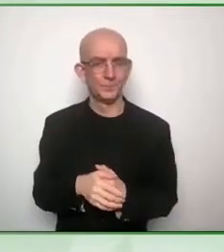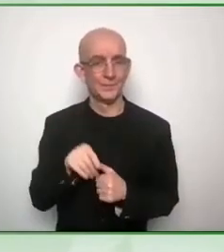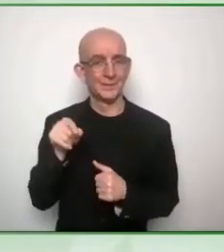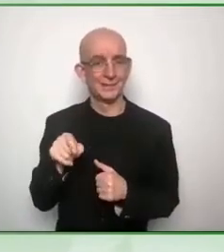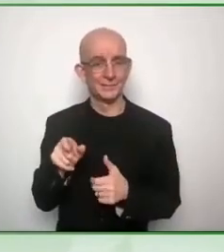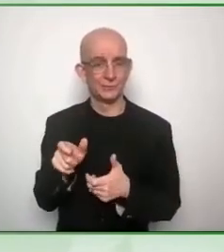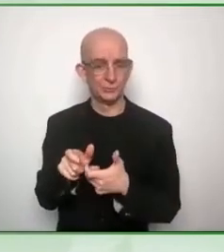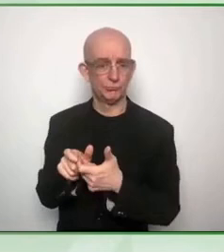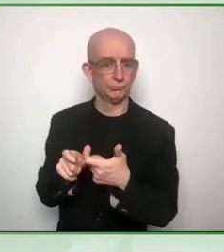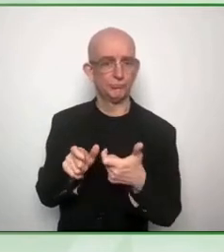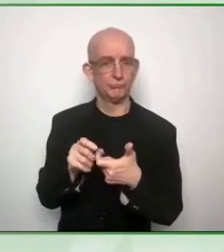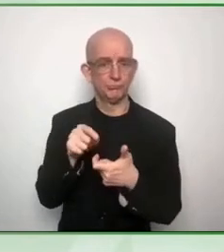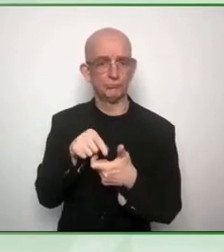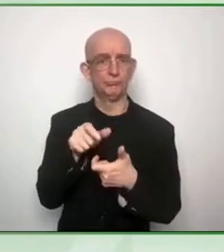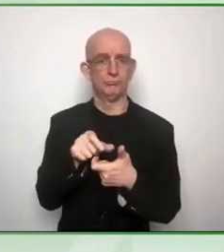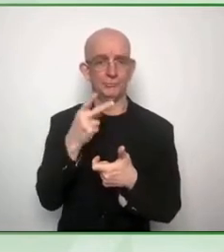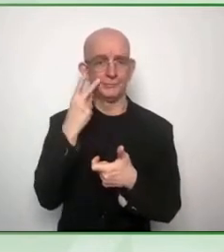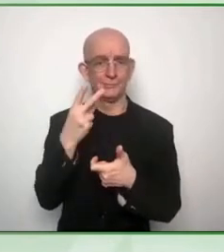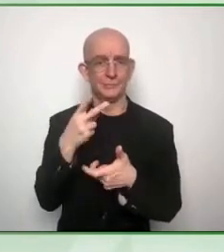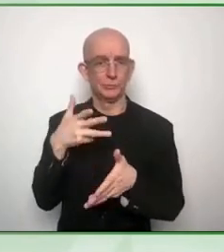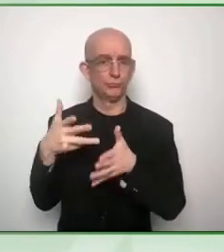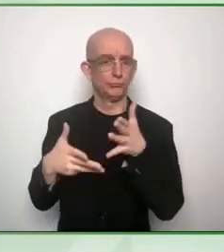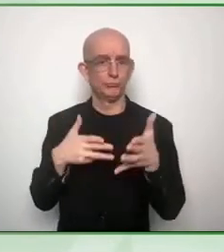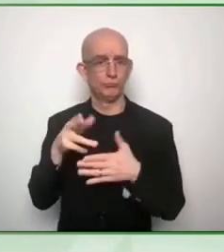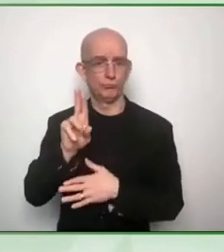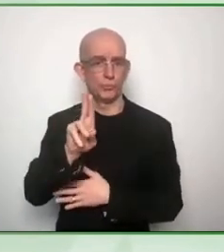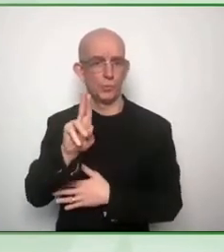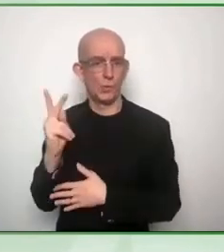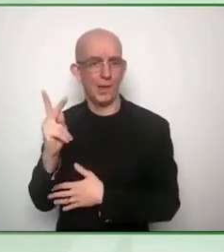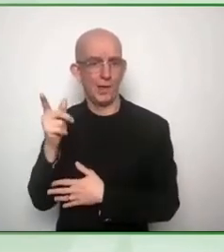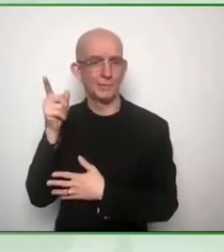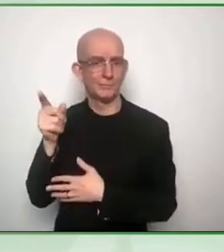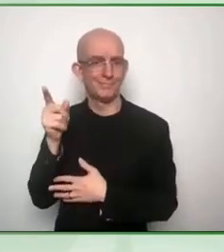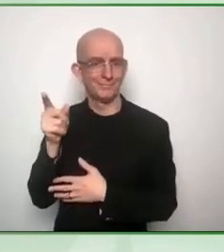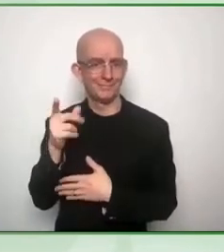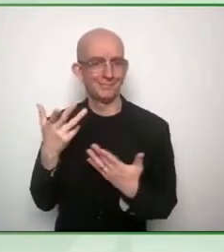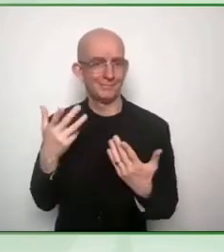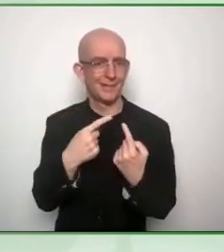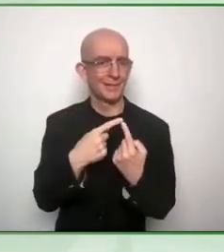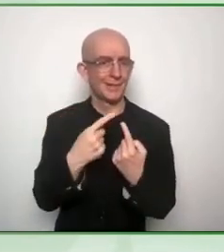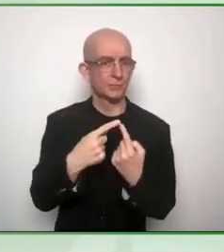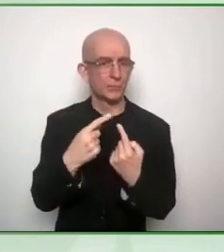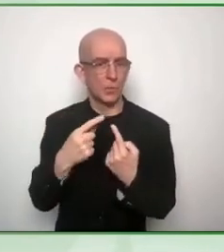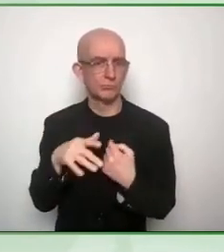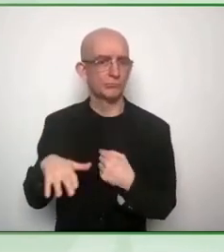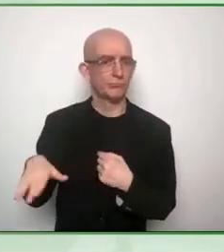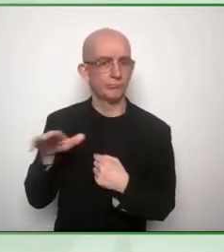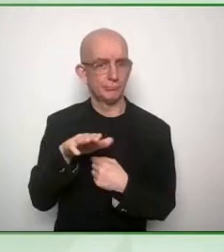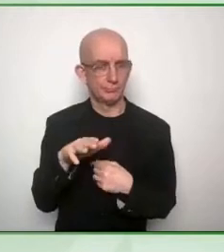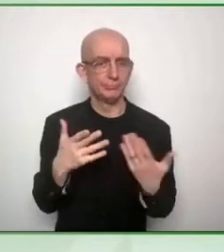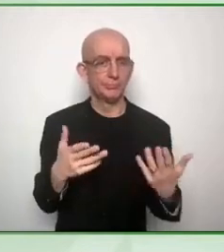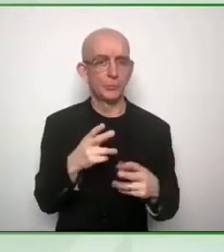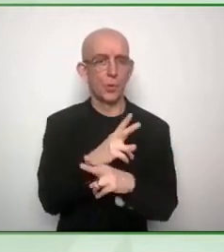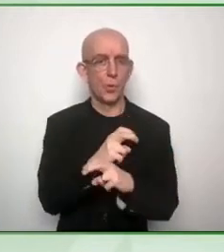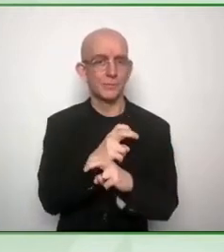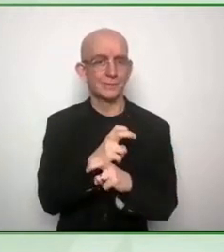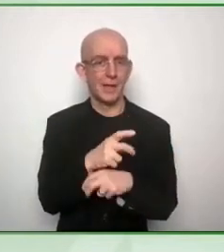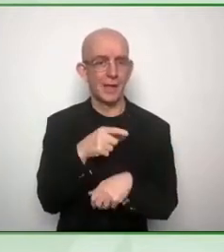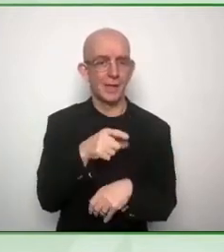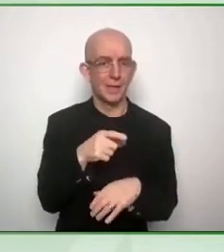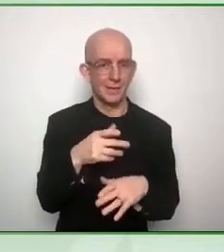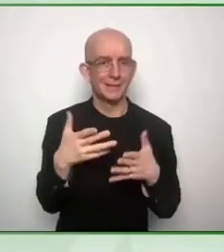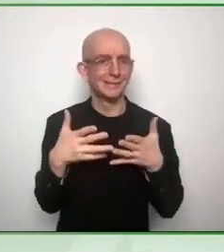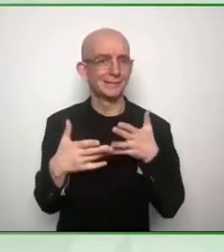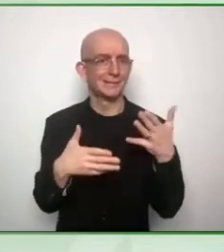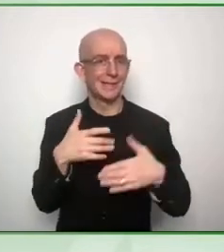companies, because that we all have the same objective, but we offer these services in different ways. And I feel that,